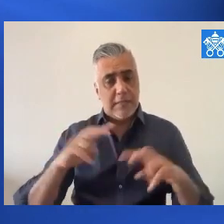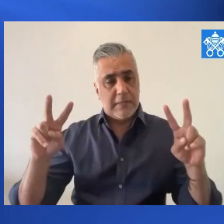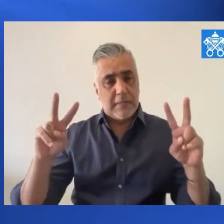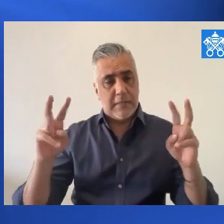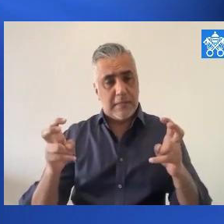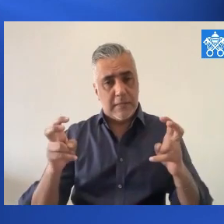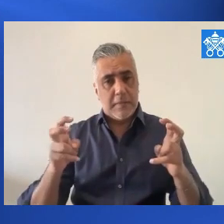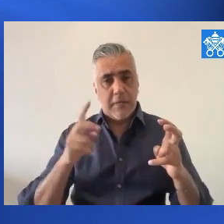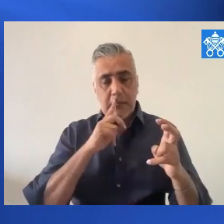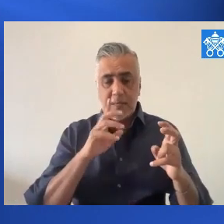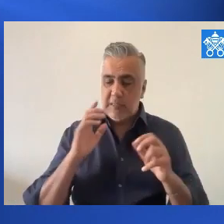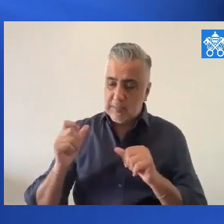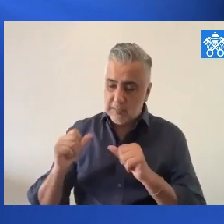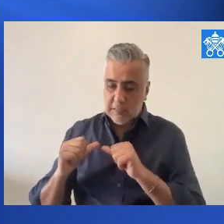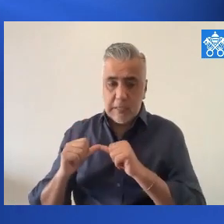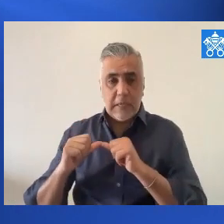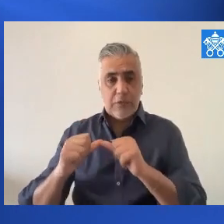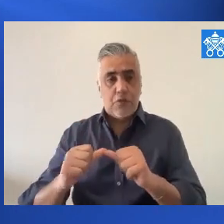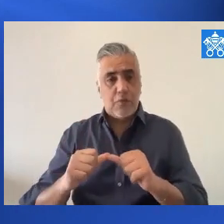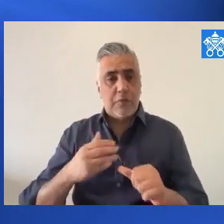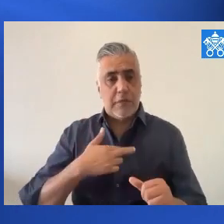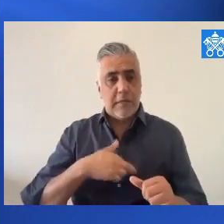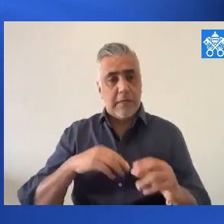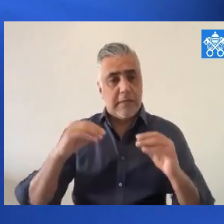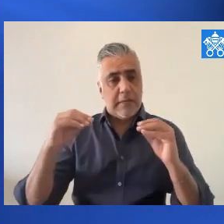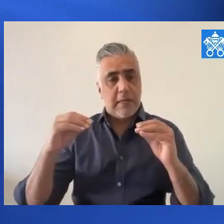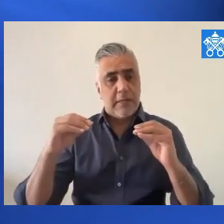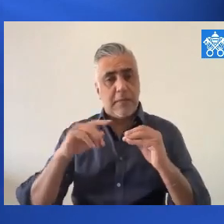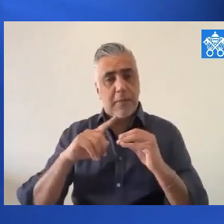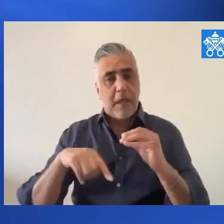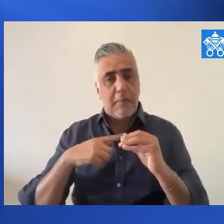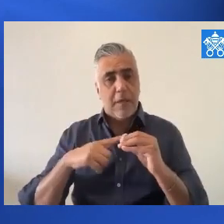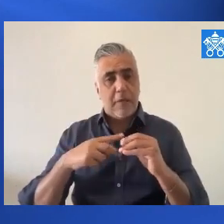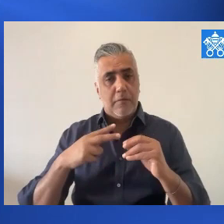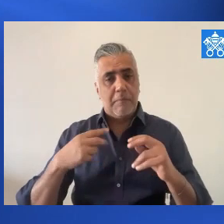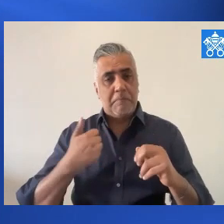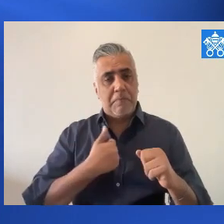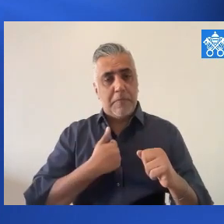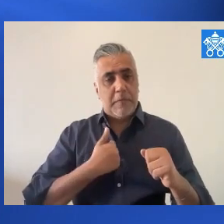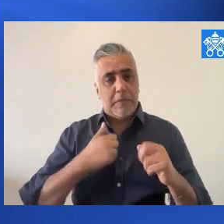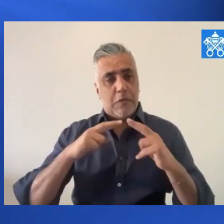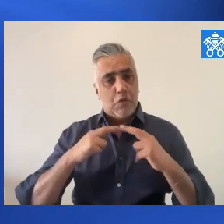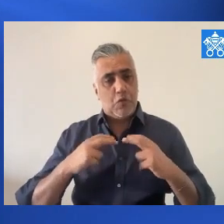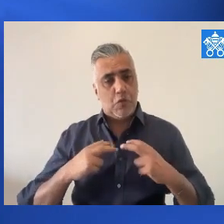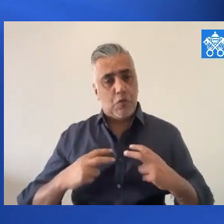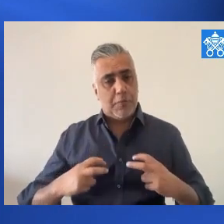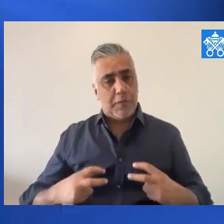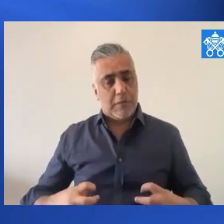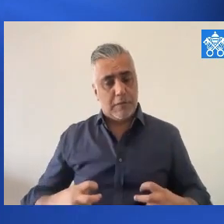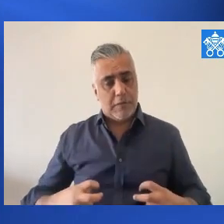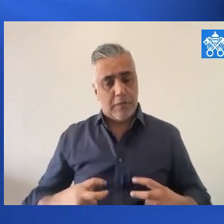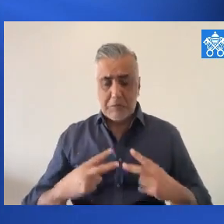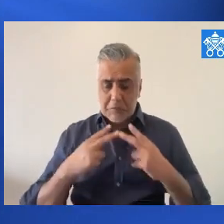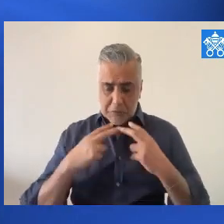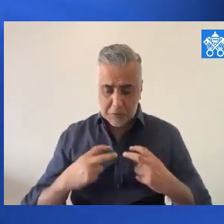the theme of today's audience, and the theme will be his continuing catechesis on the subject